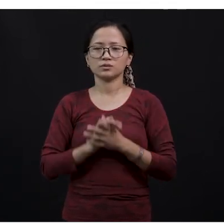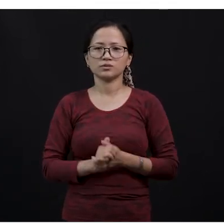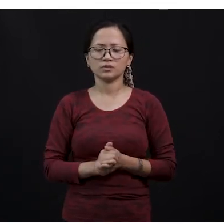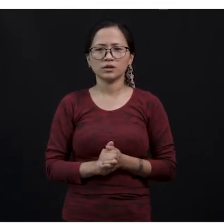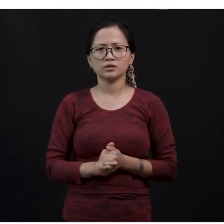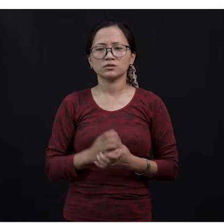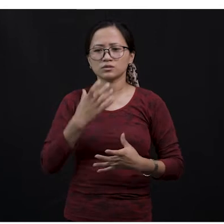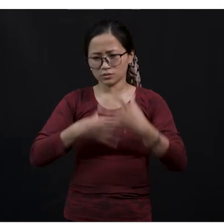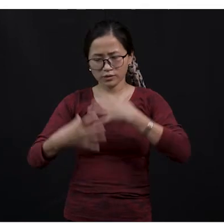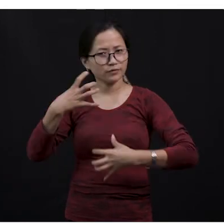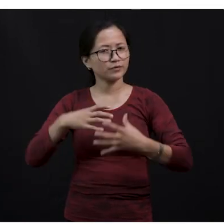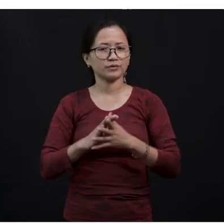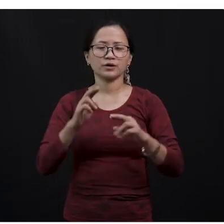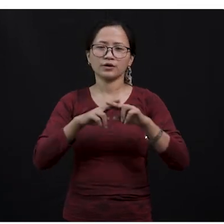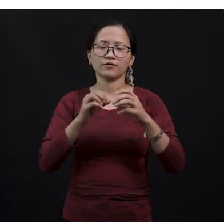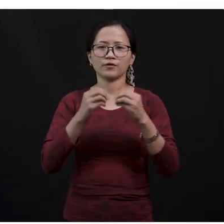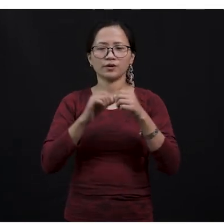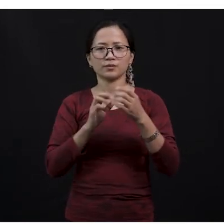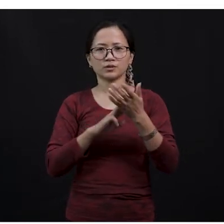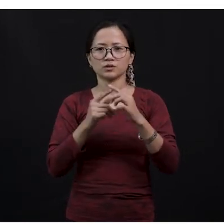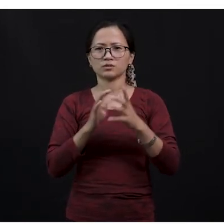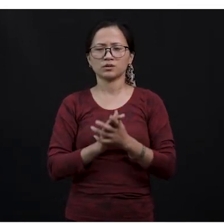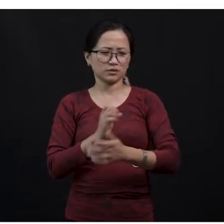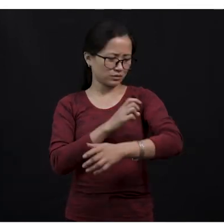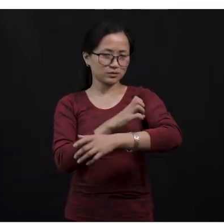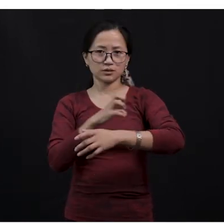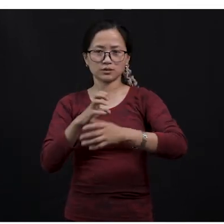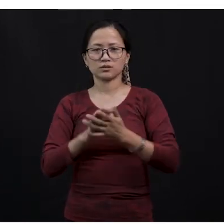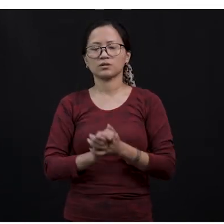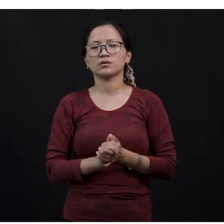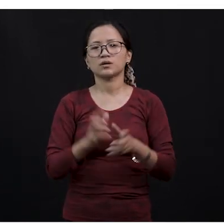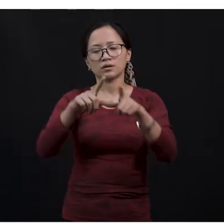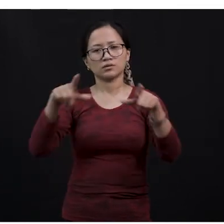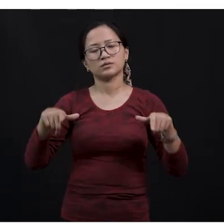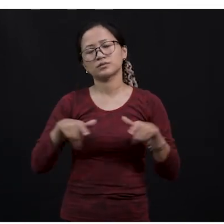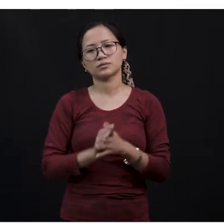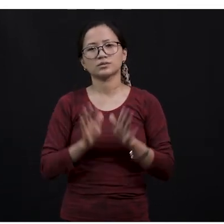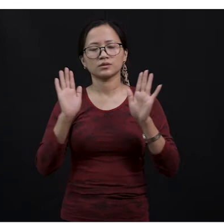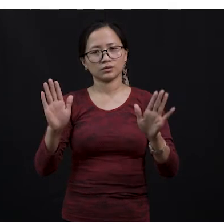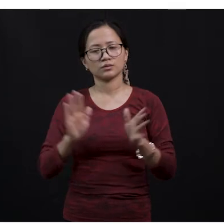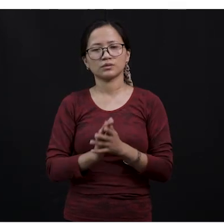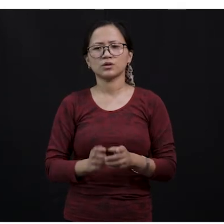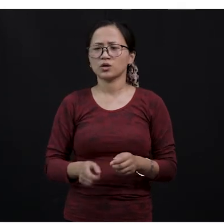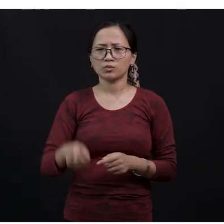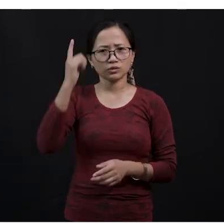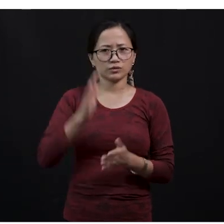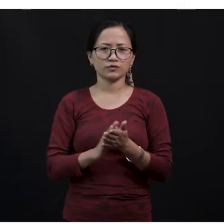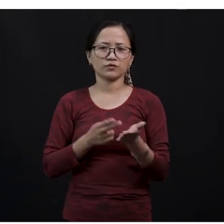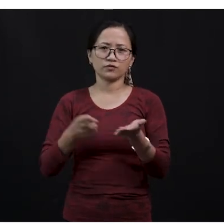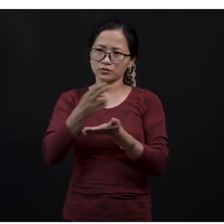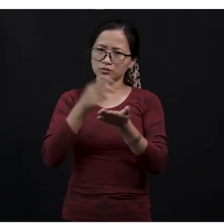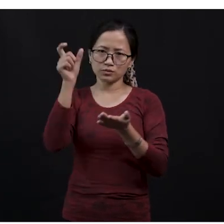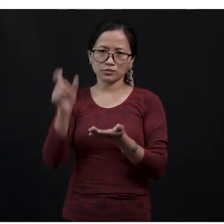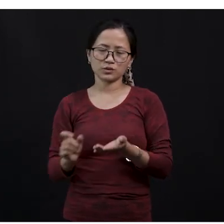famine. So when you have famine, there is only disease and there's no land tilling happening. And most of the farmers by that time